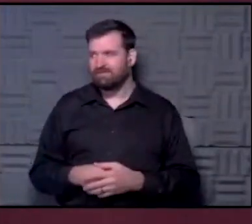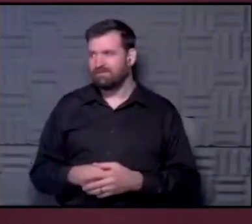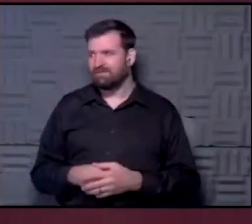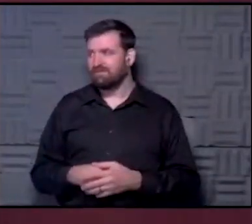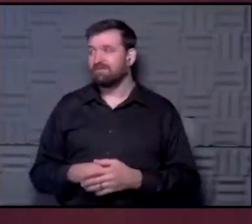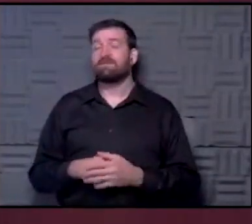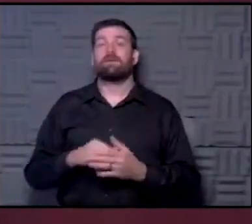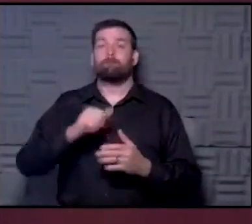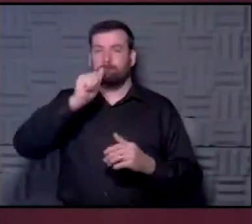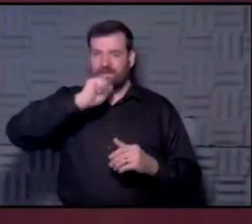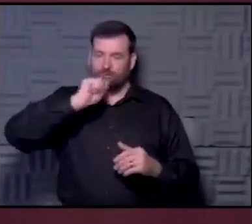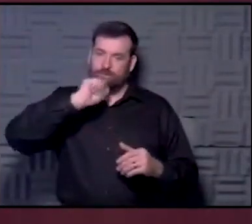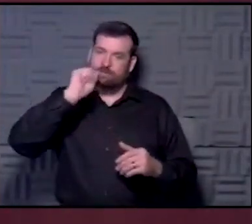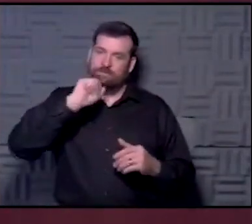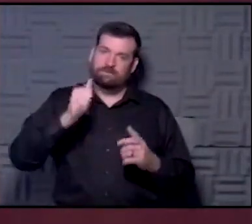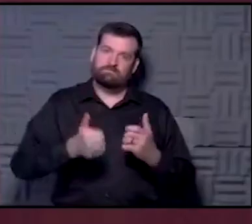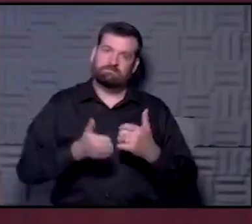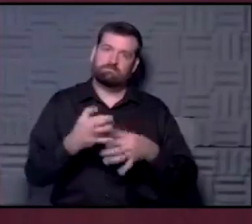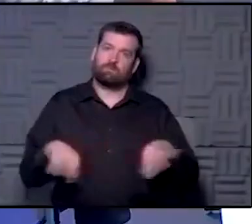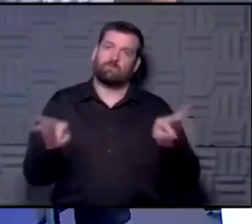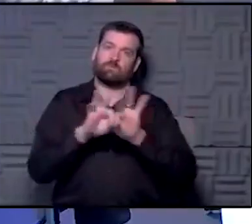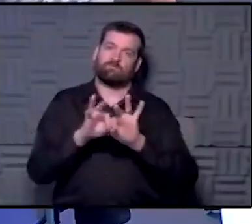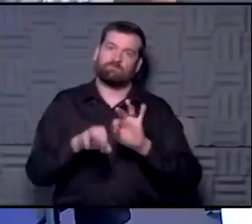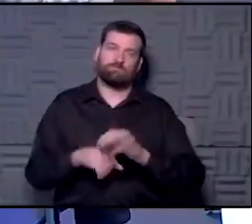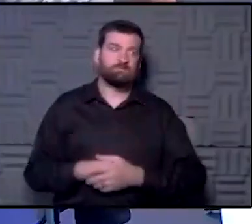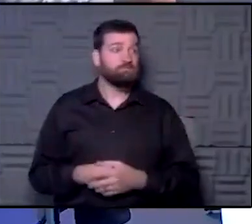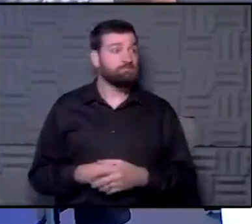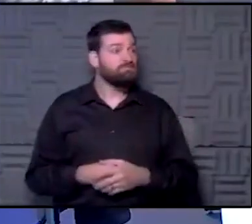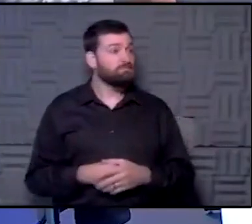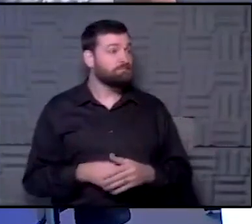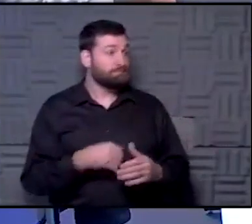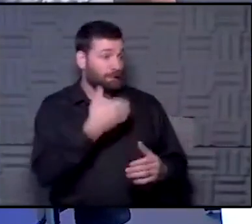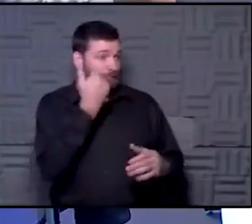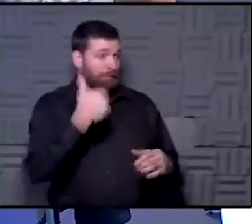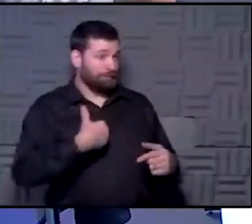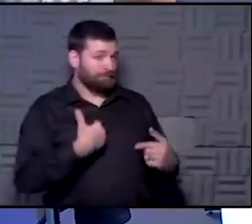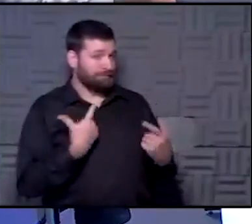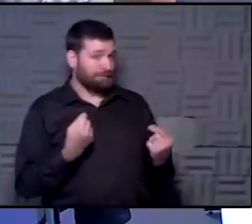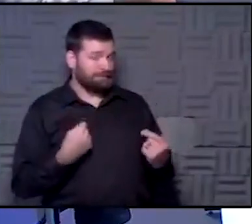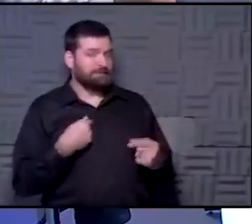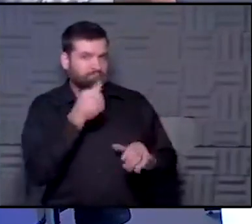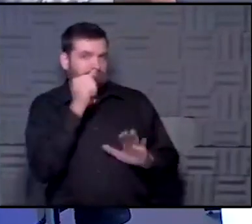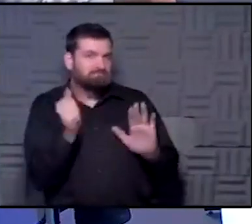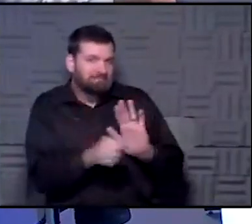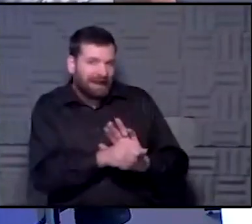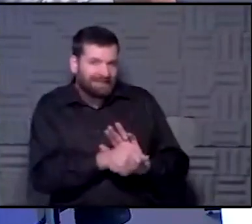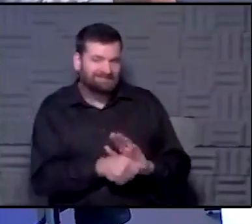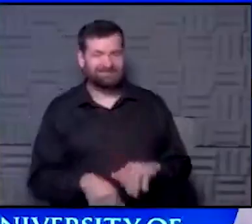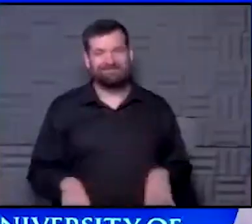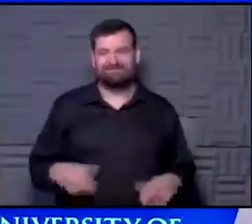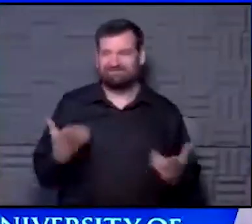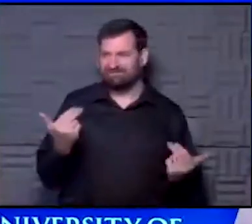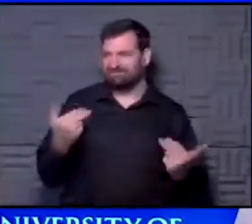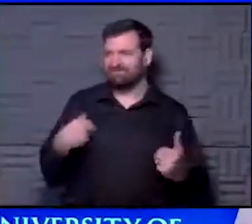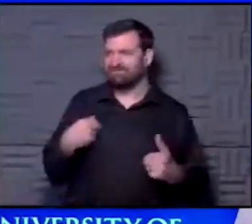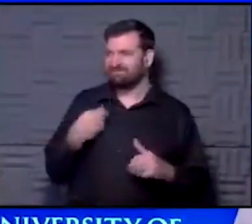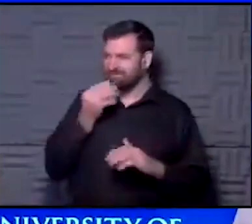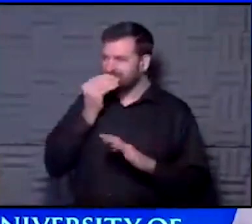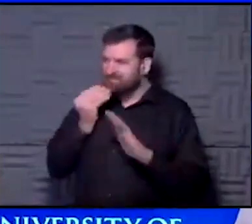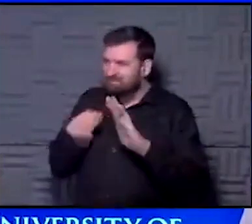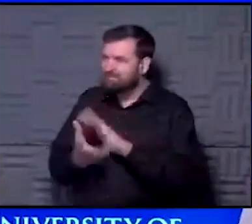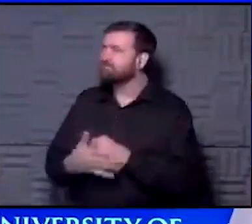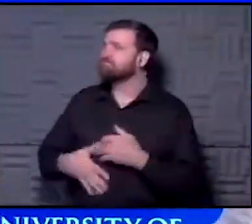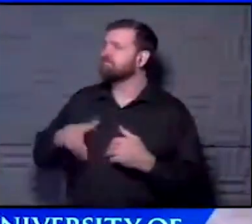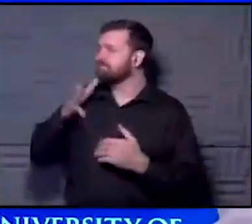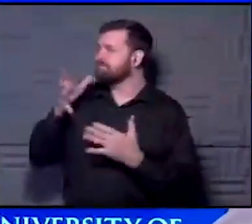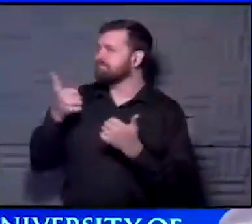is definitely a key there. But I hope that answers your question. Yeah, that's probably better than what I did. I would hide it. Yeah, my mom Sneak it tried in, that. yes. My